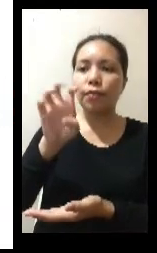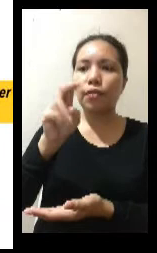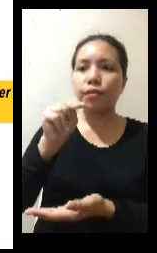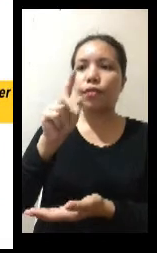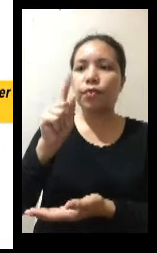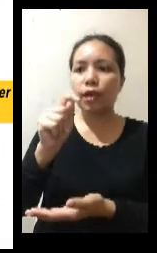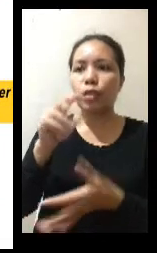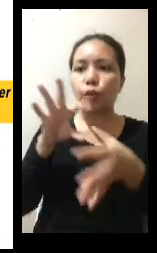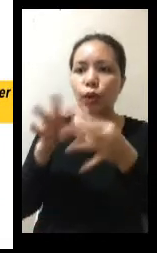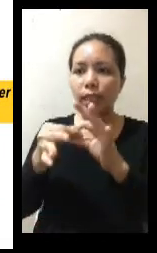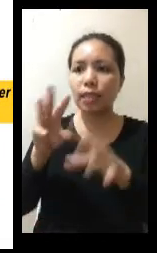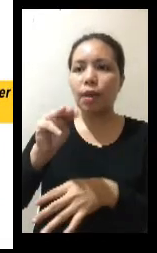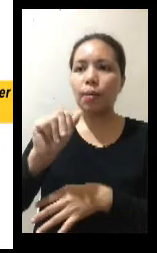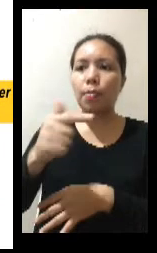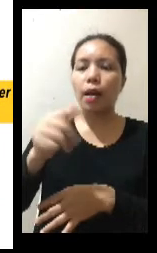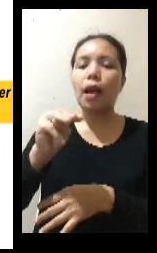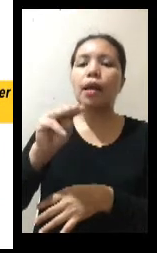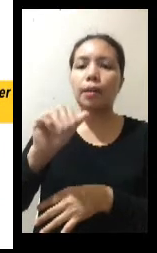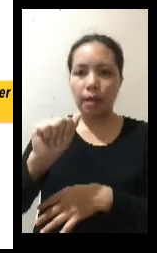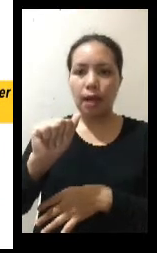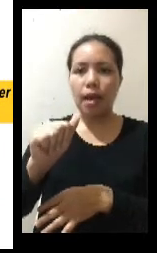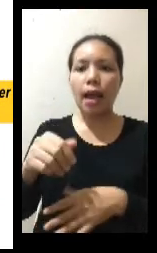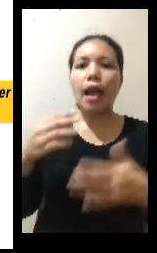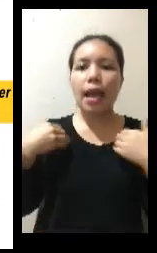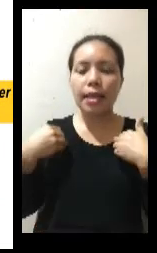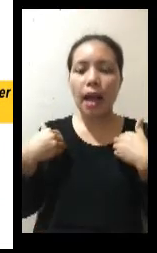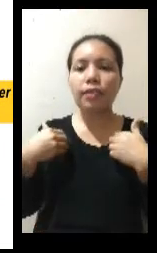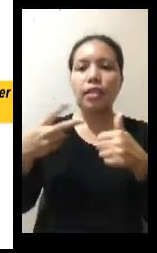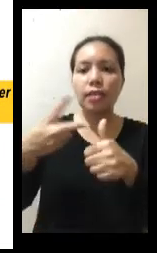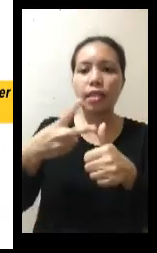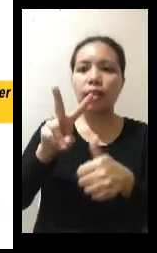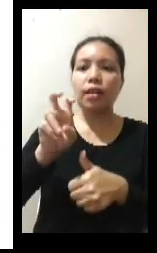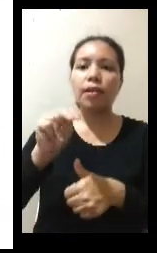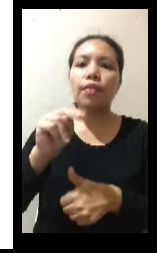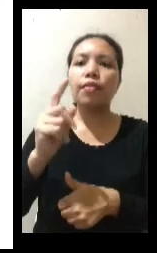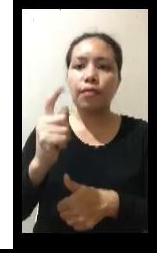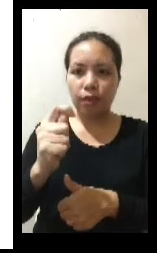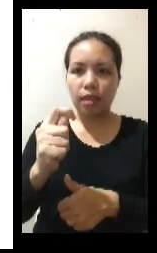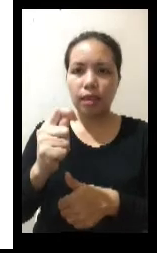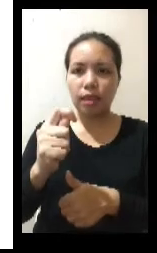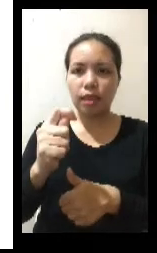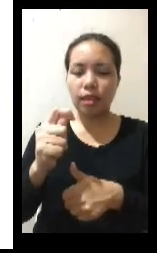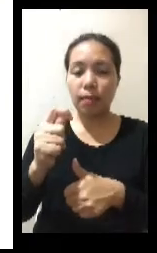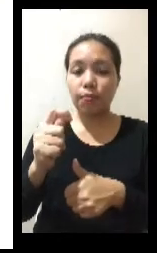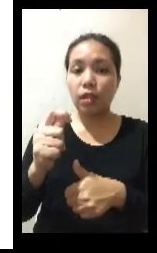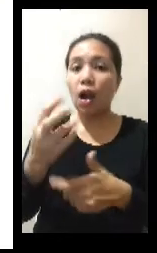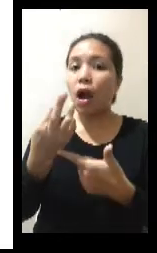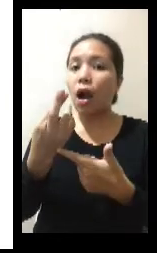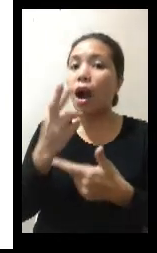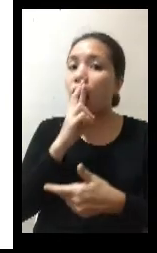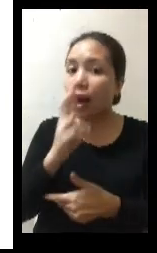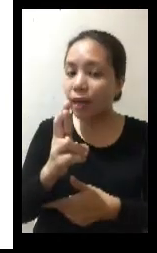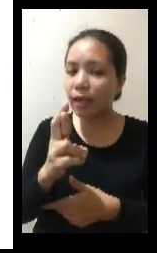the main tube that connects the magma chamber to the Earth's surface. Secondary vents are smaller outlets